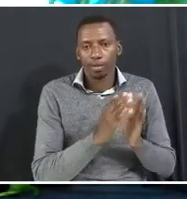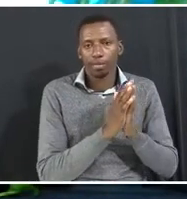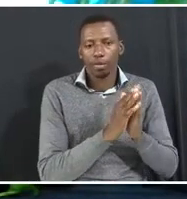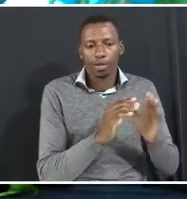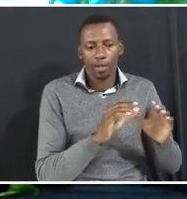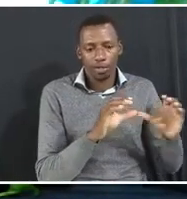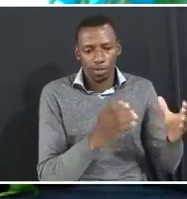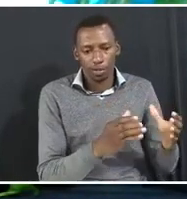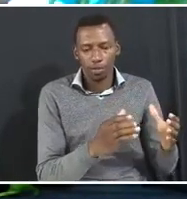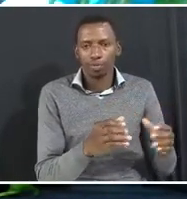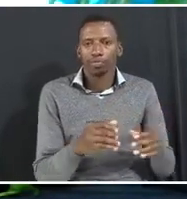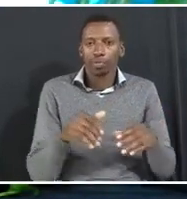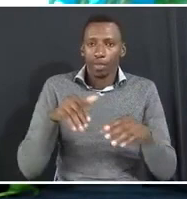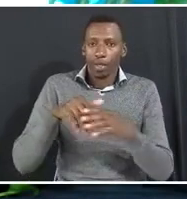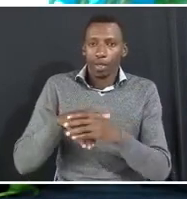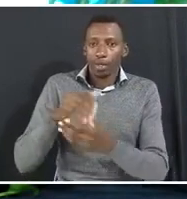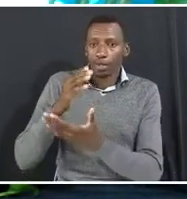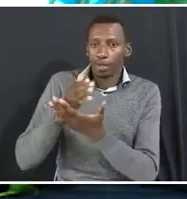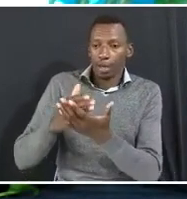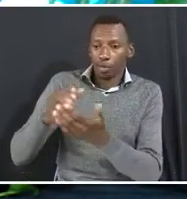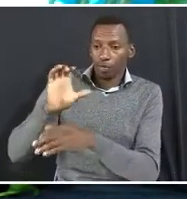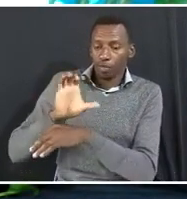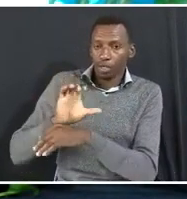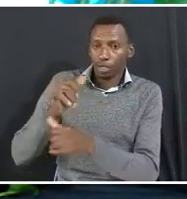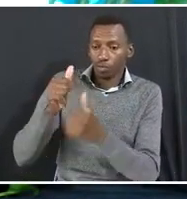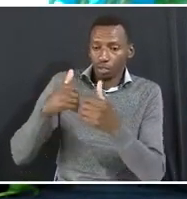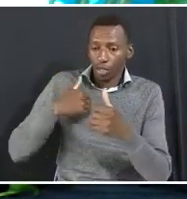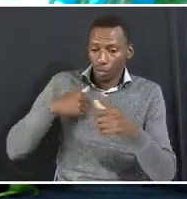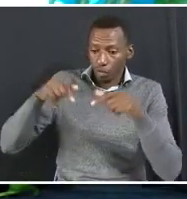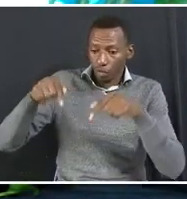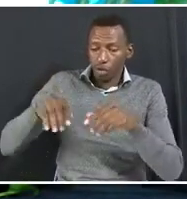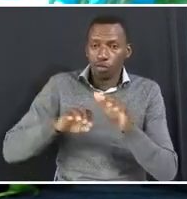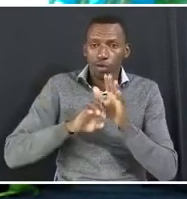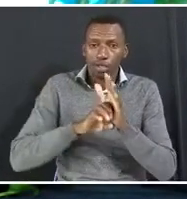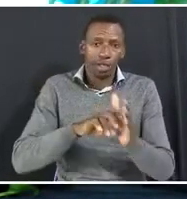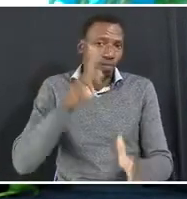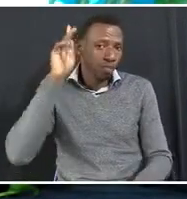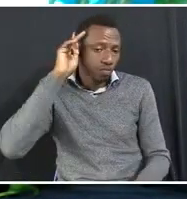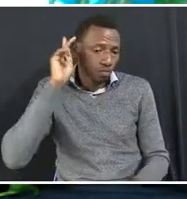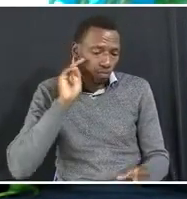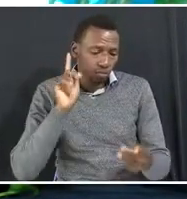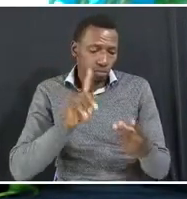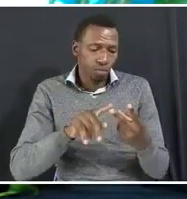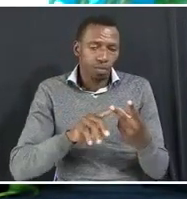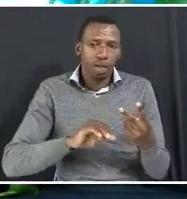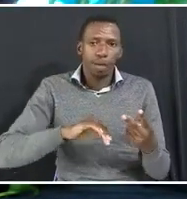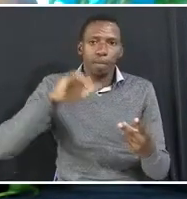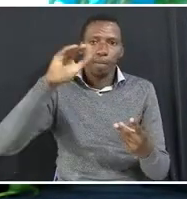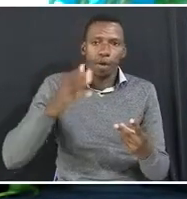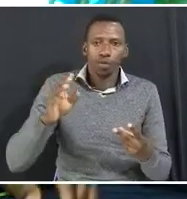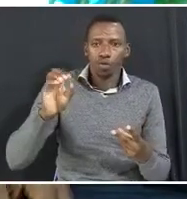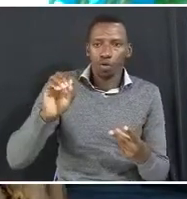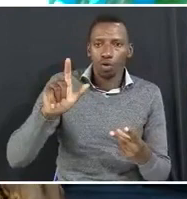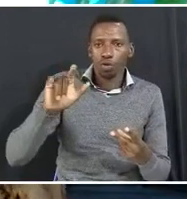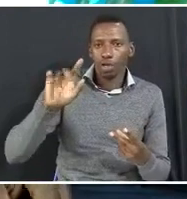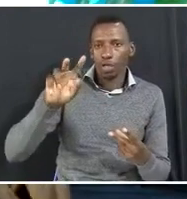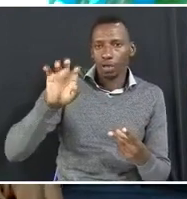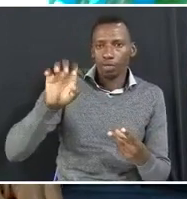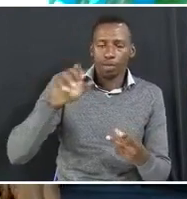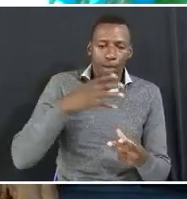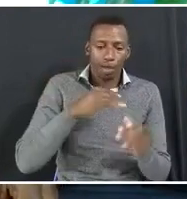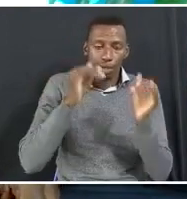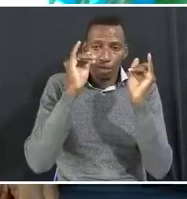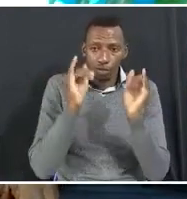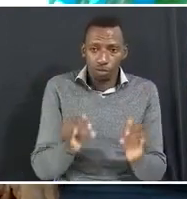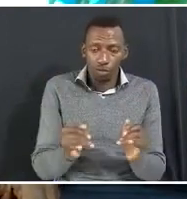churches that we have today, like Karangata, Mount Olives, and a new one which we intend to